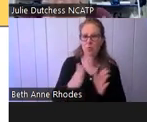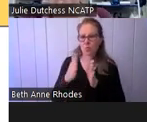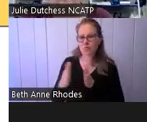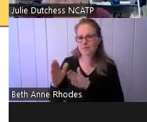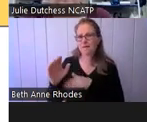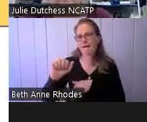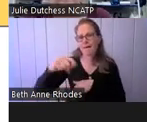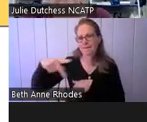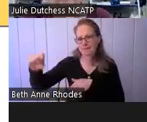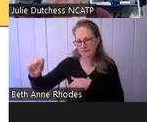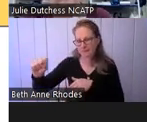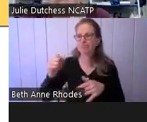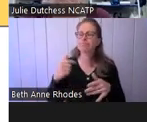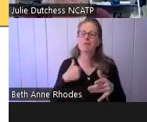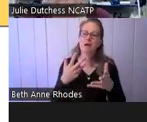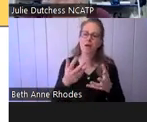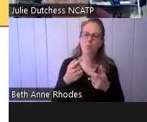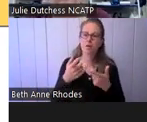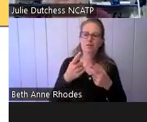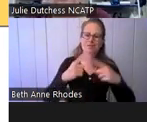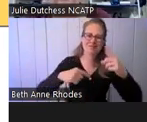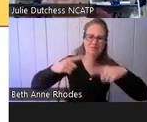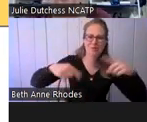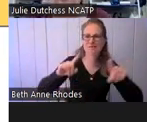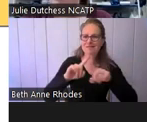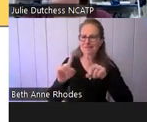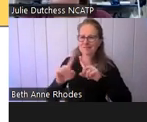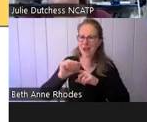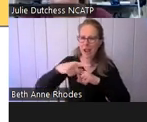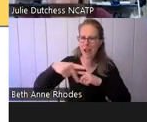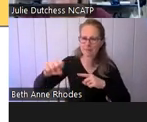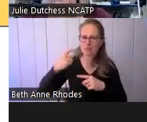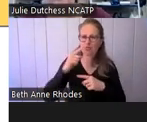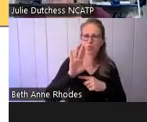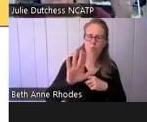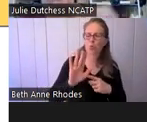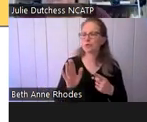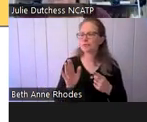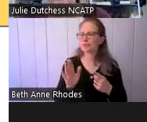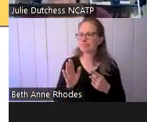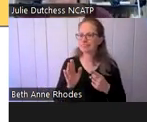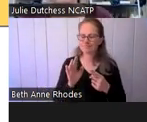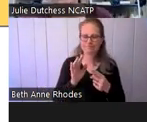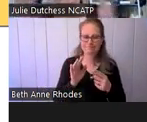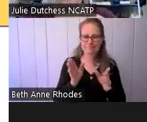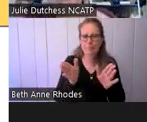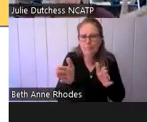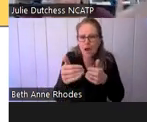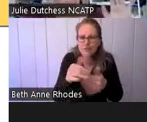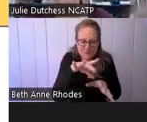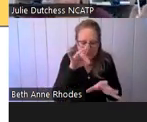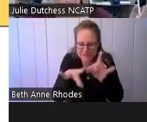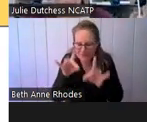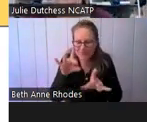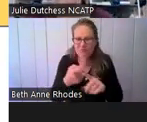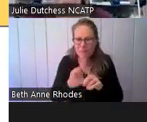a variety of different apps to kind of put in your little toolbox. So we're going to, instead of going back and forth